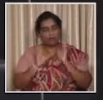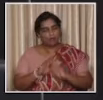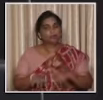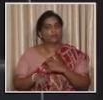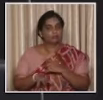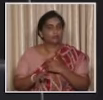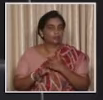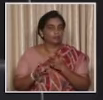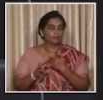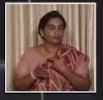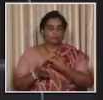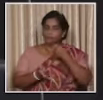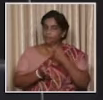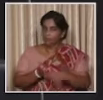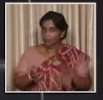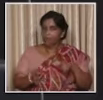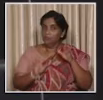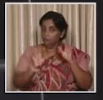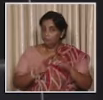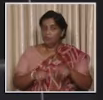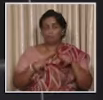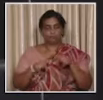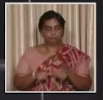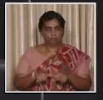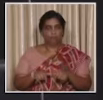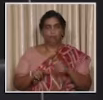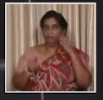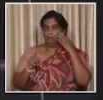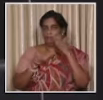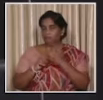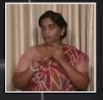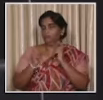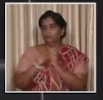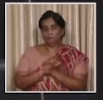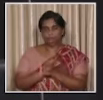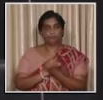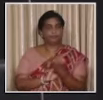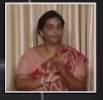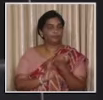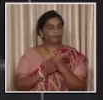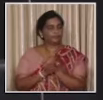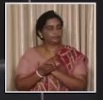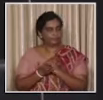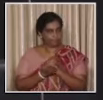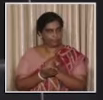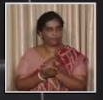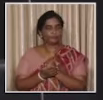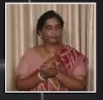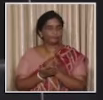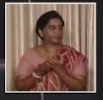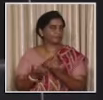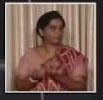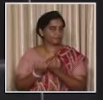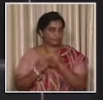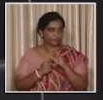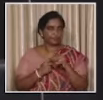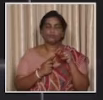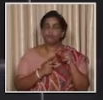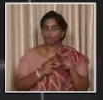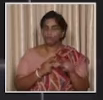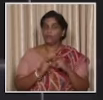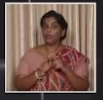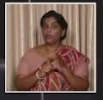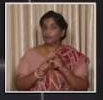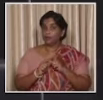now it has all the powers have been virtually appropriated by the board of directors against